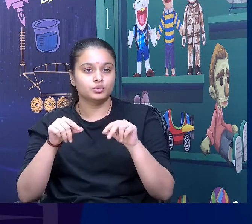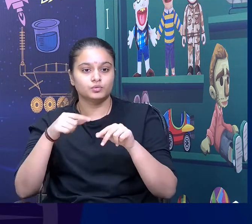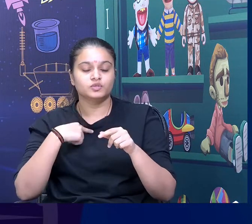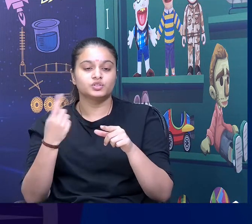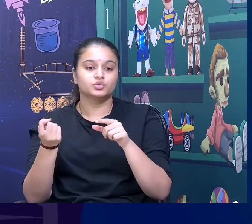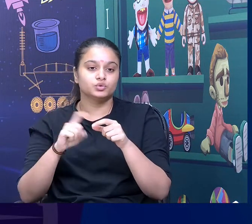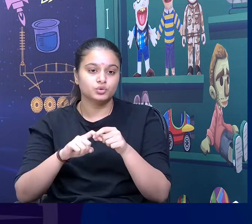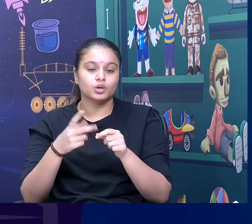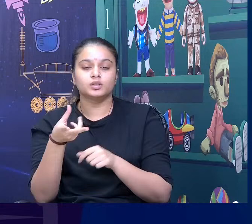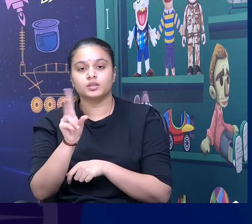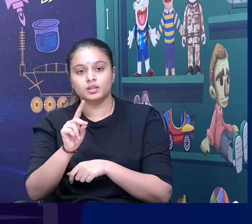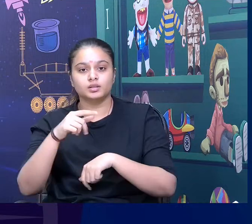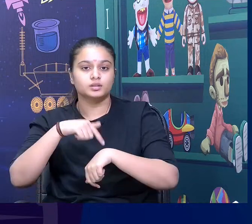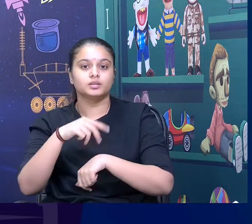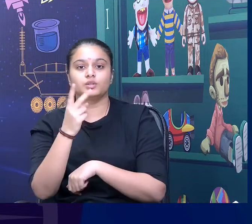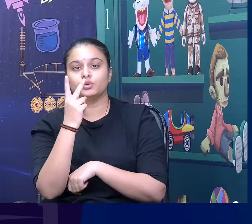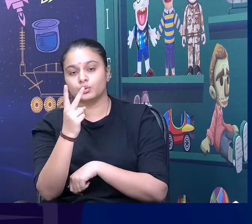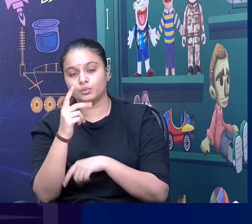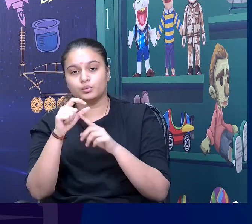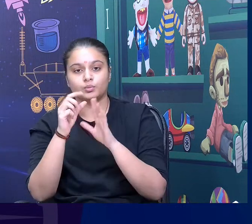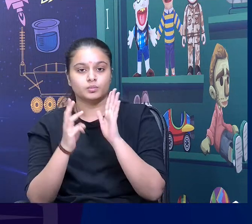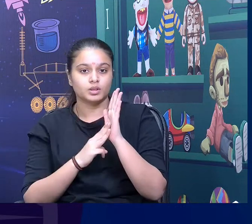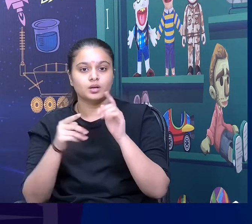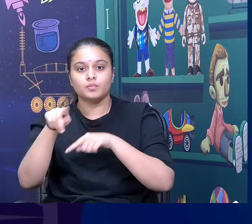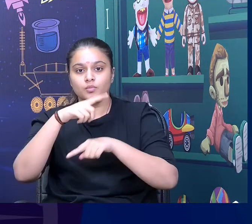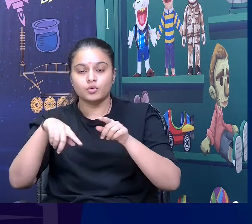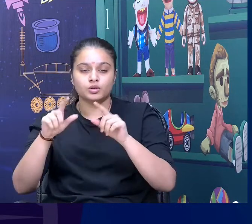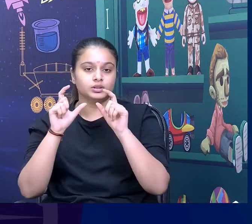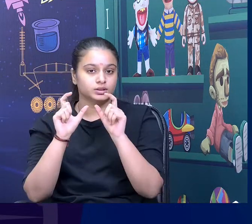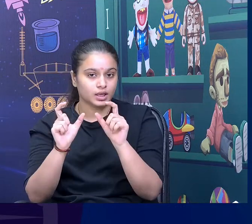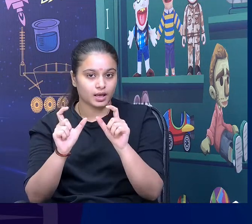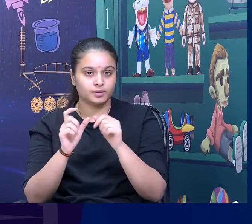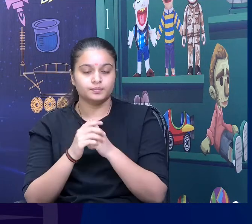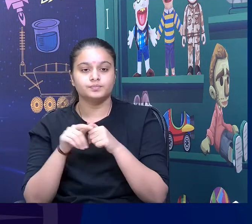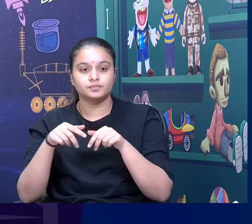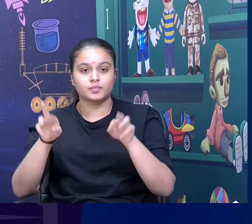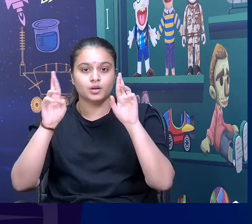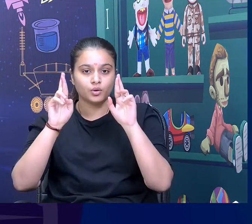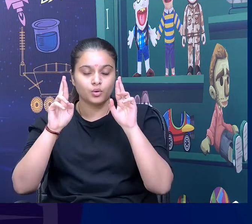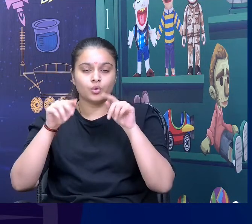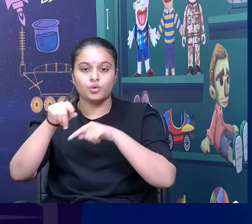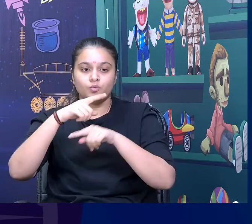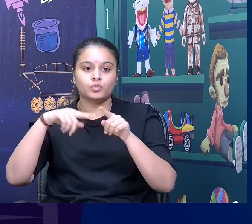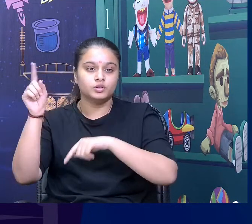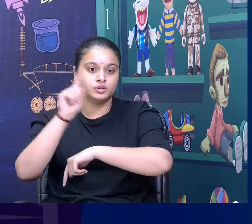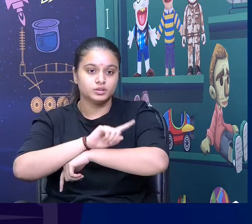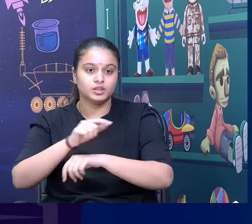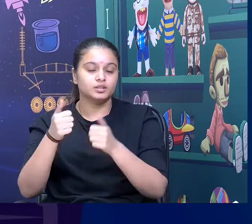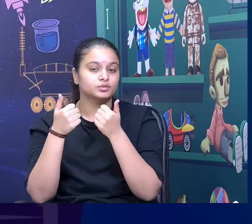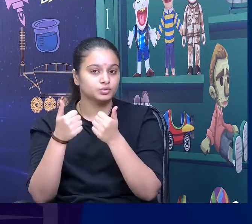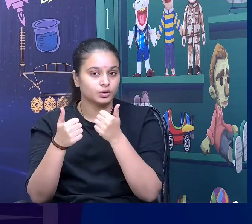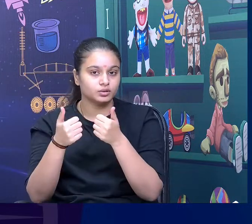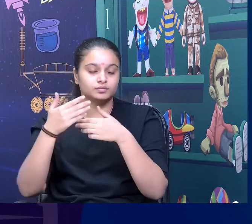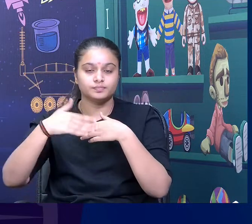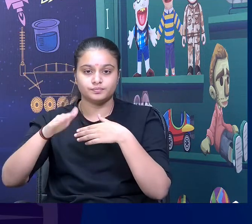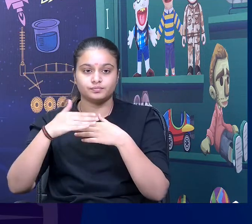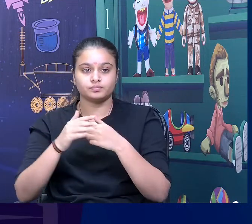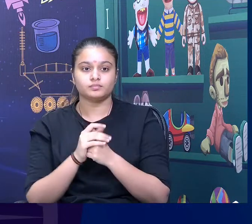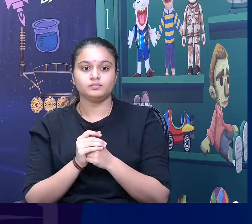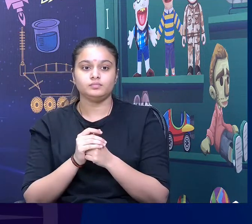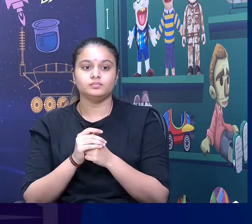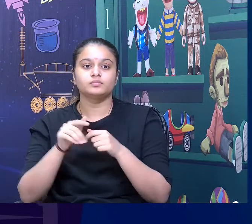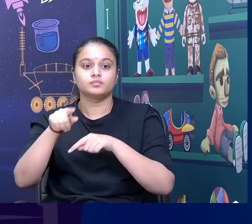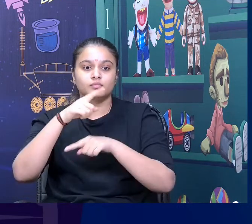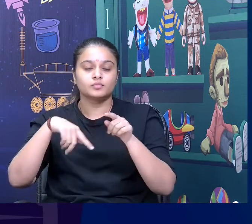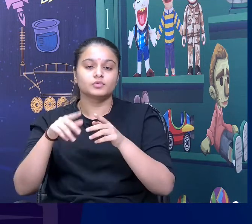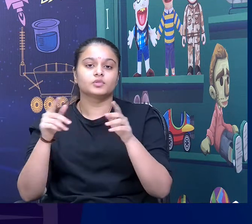we'll join you again at 2 p.m. So you need to take care of yourself. I'm hoping that your day is definitely going really very well with us.